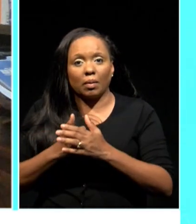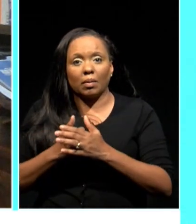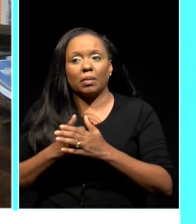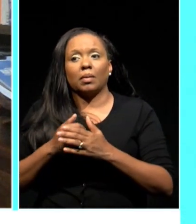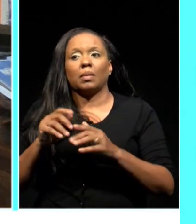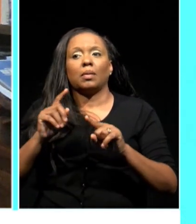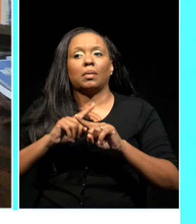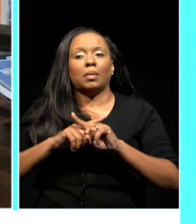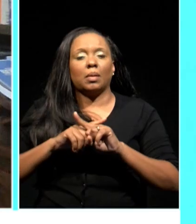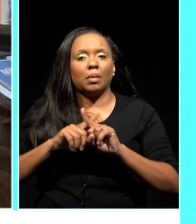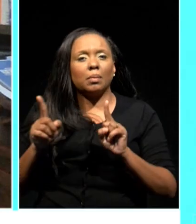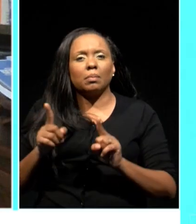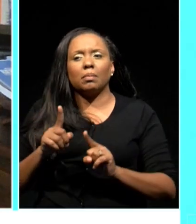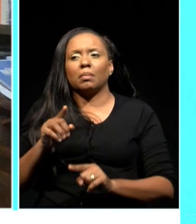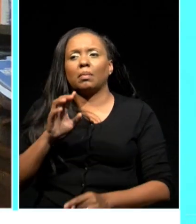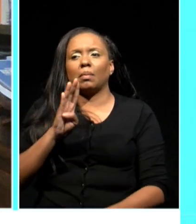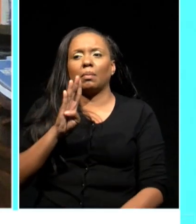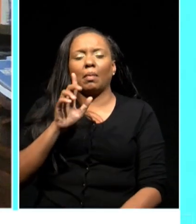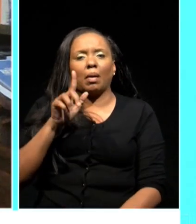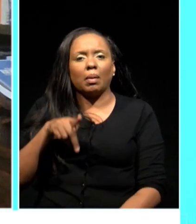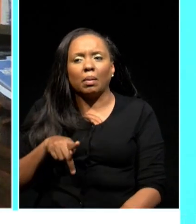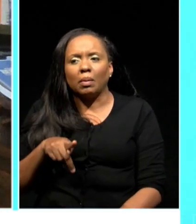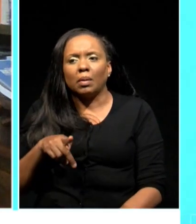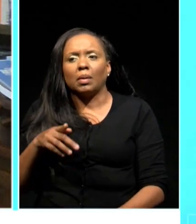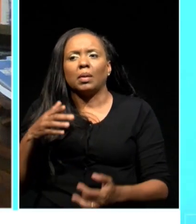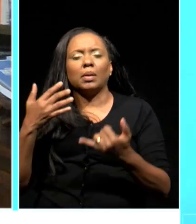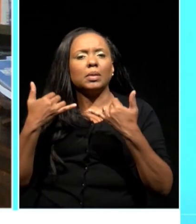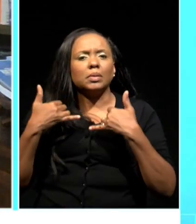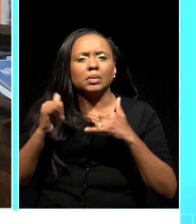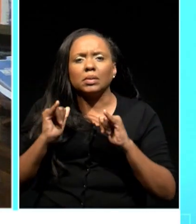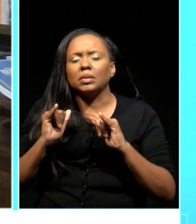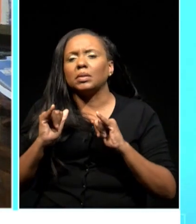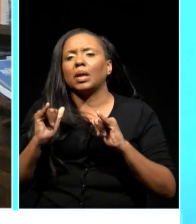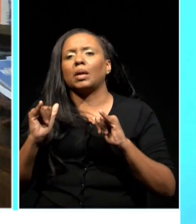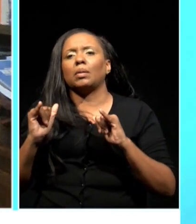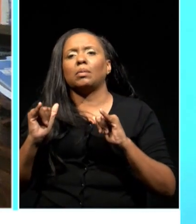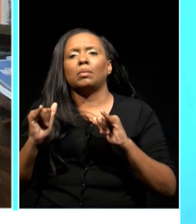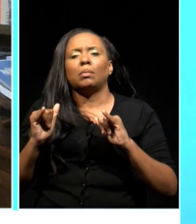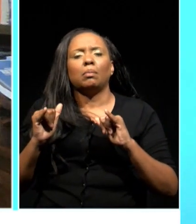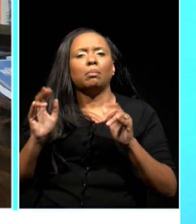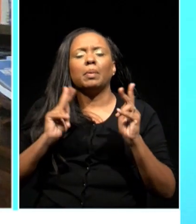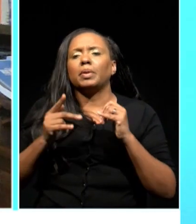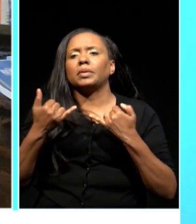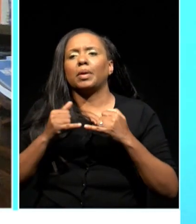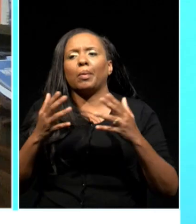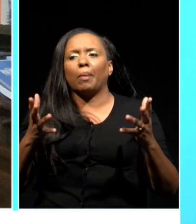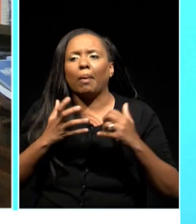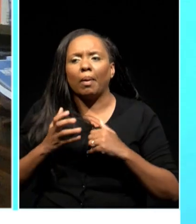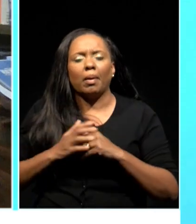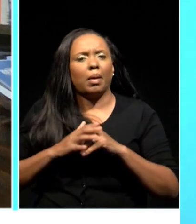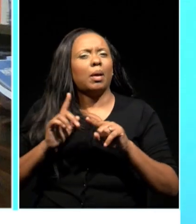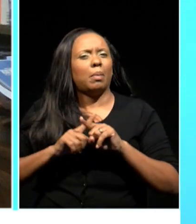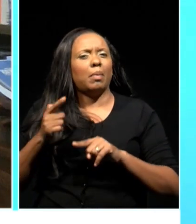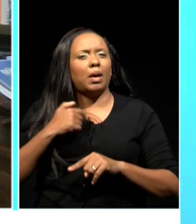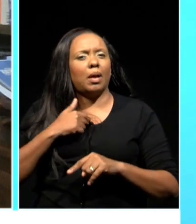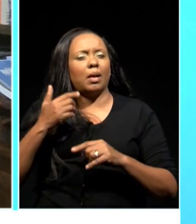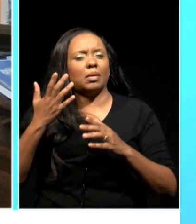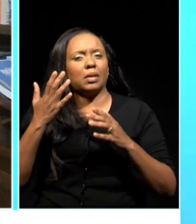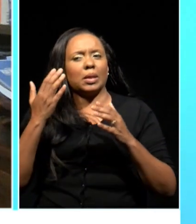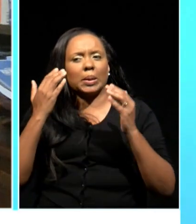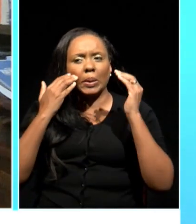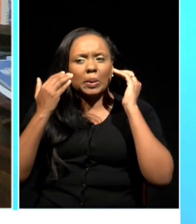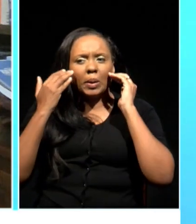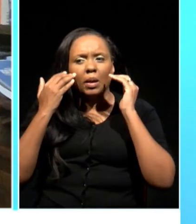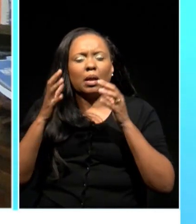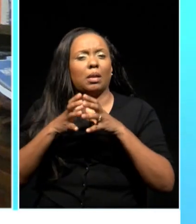sustained what I call some heavy bleeding. They did bleed last night. And that bleeding, I think Devron made reference to it, is reflected in the